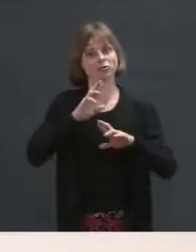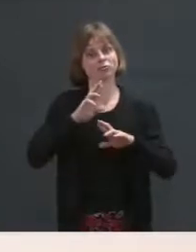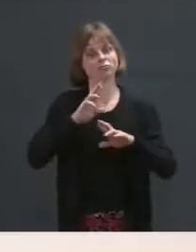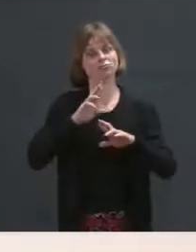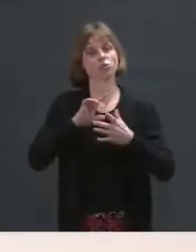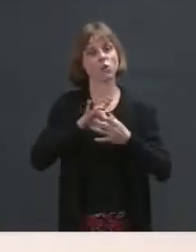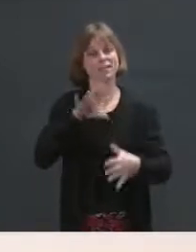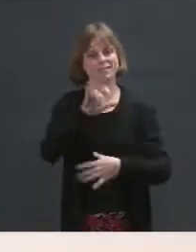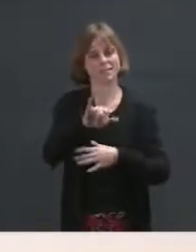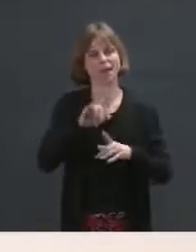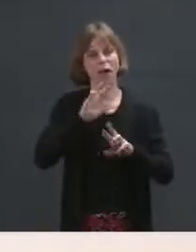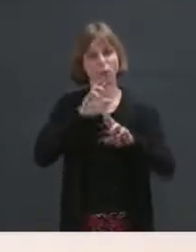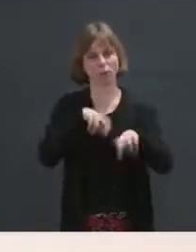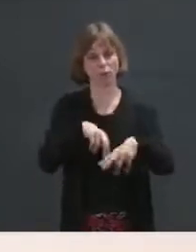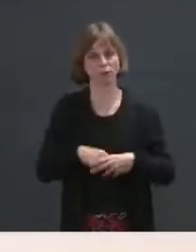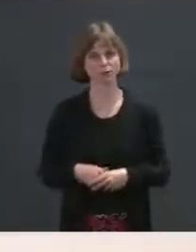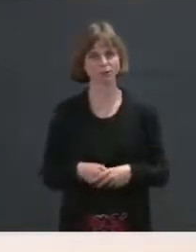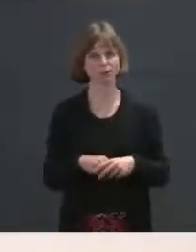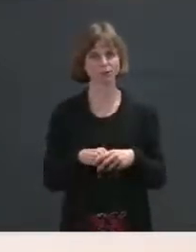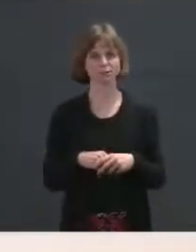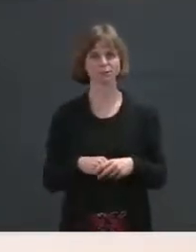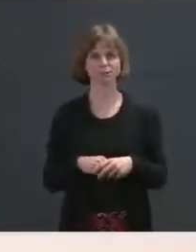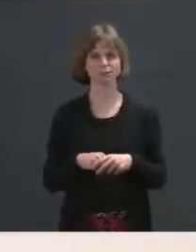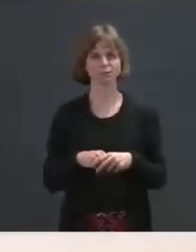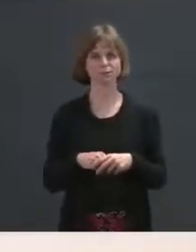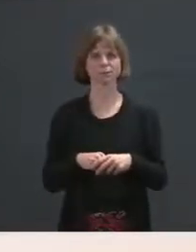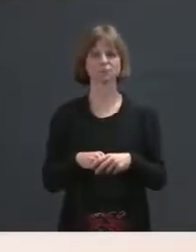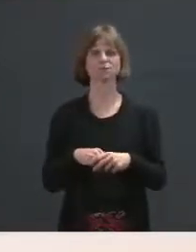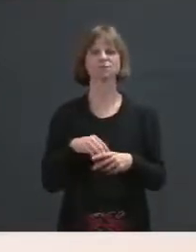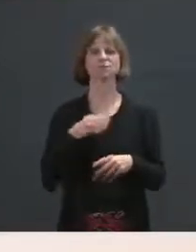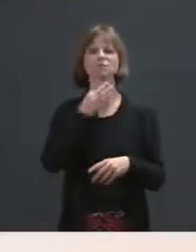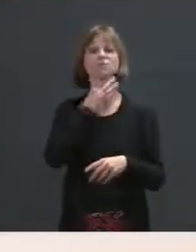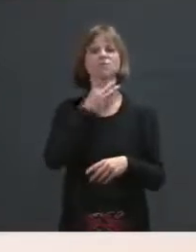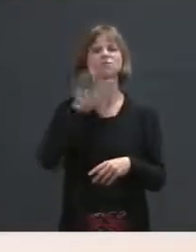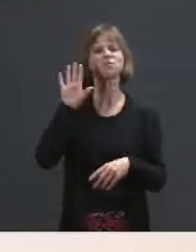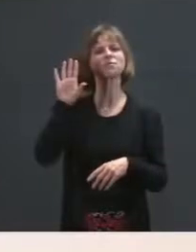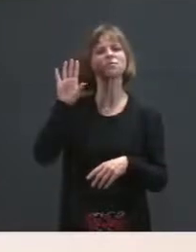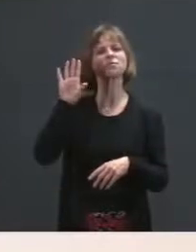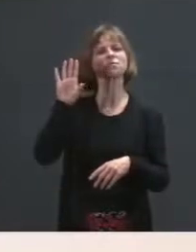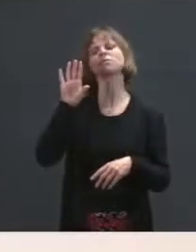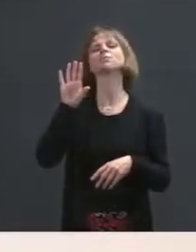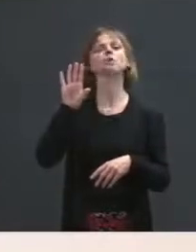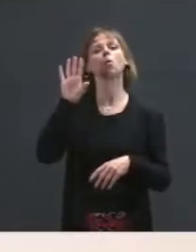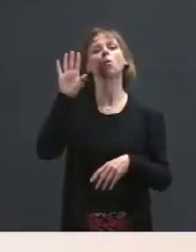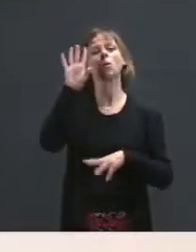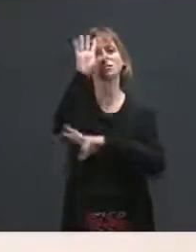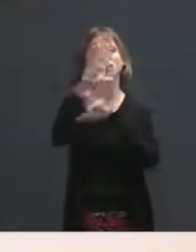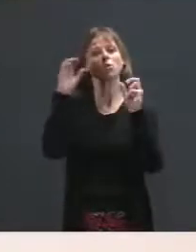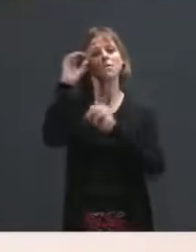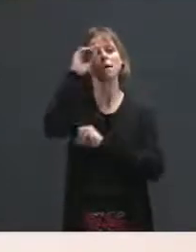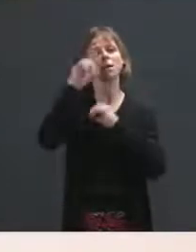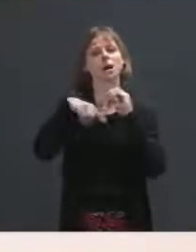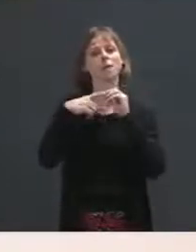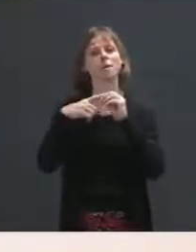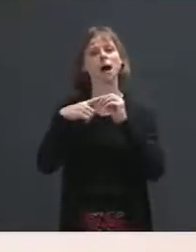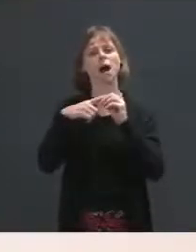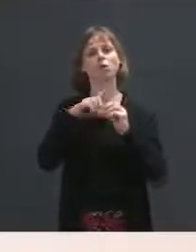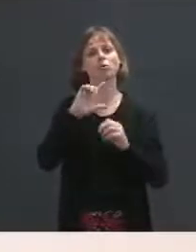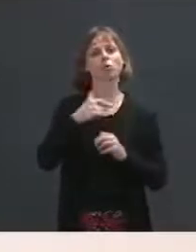question. What is this president's view toward the loyalty that teachers' unions should have towards